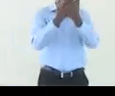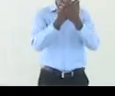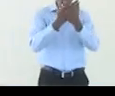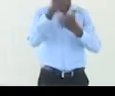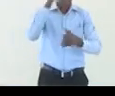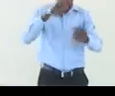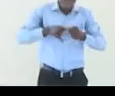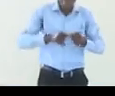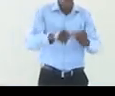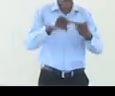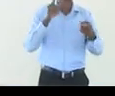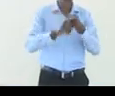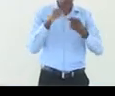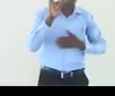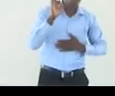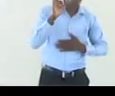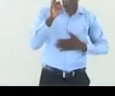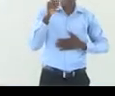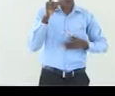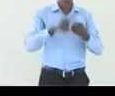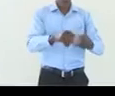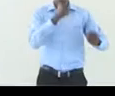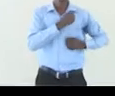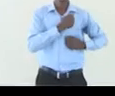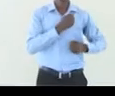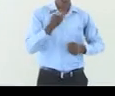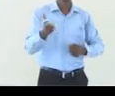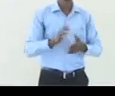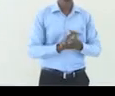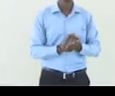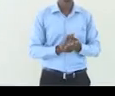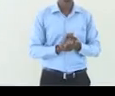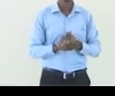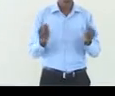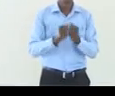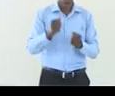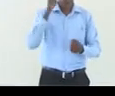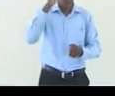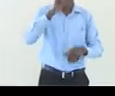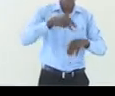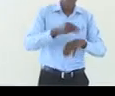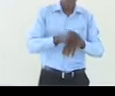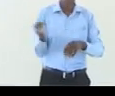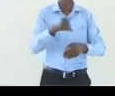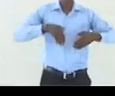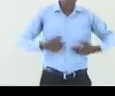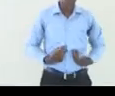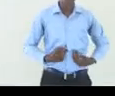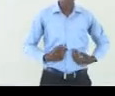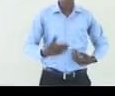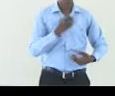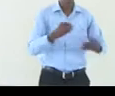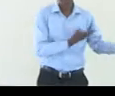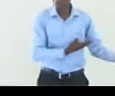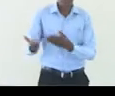guy continued to harass the soldiers and the prison warders that are there with his message. So they got tired of him and